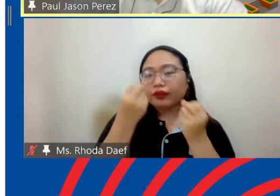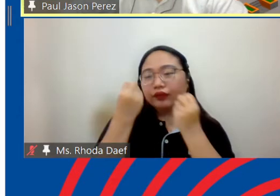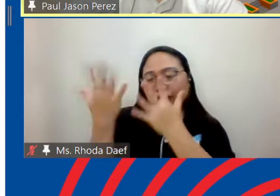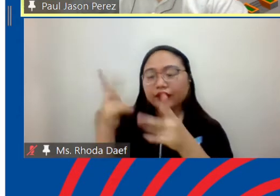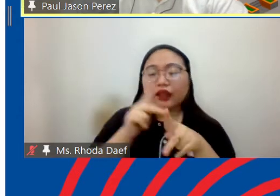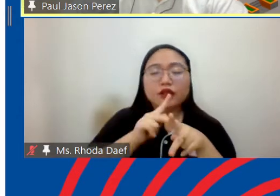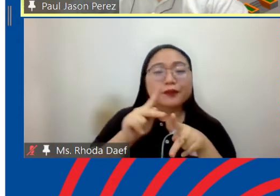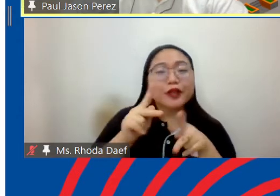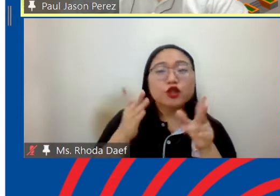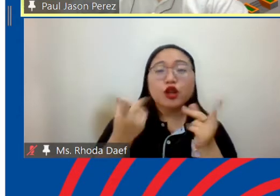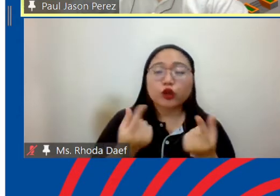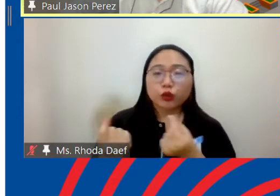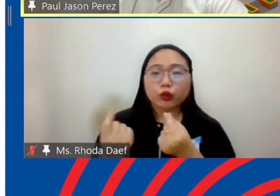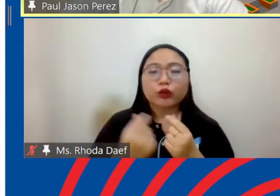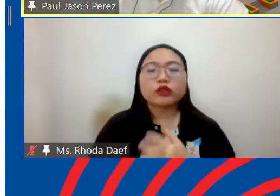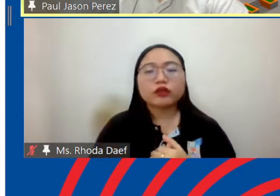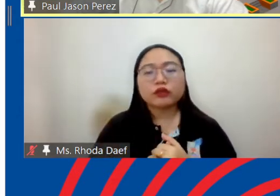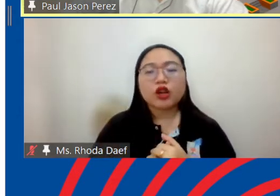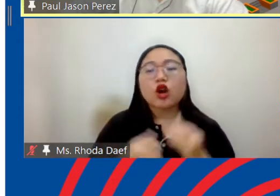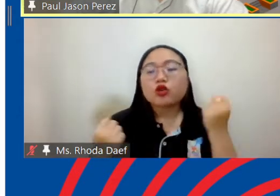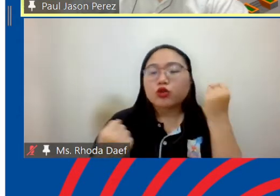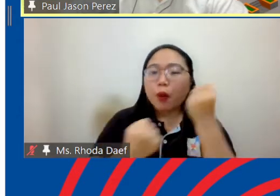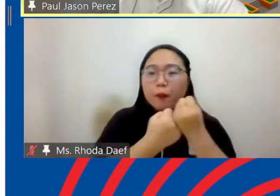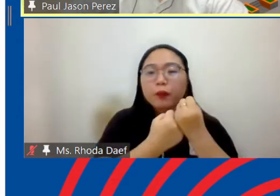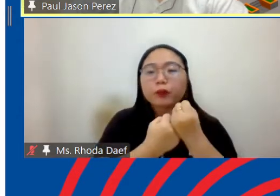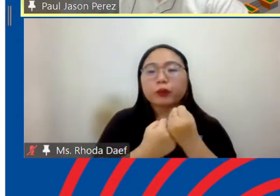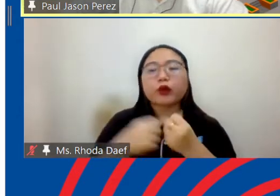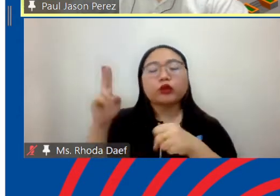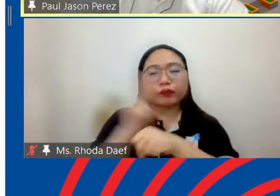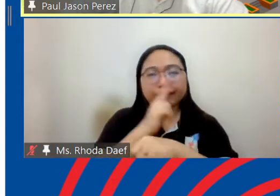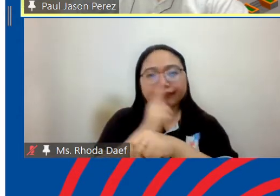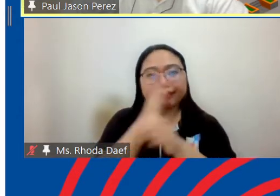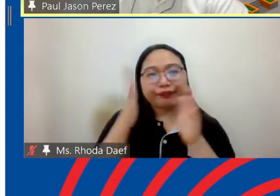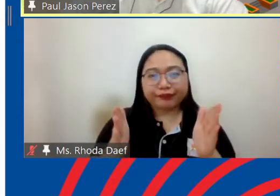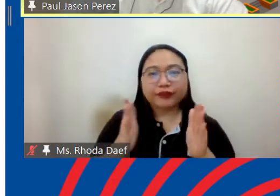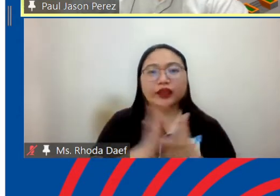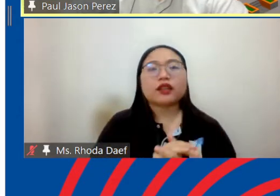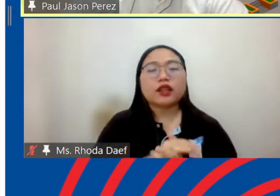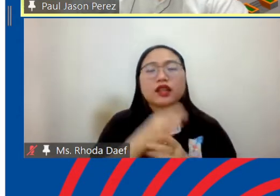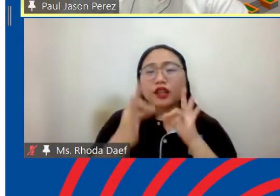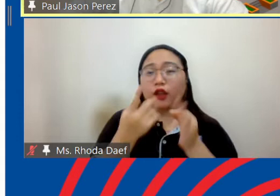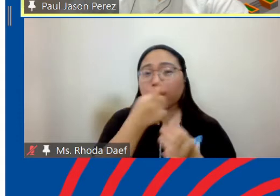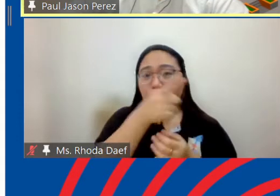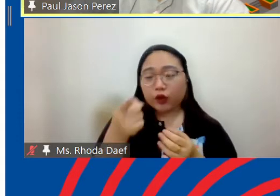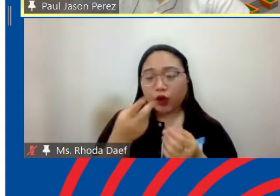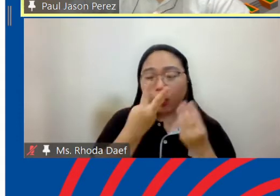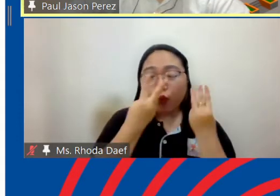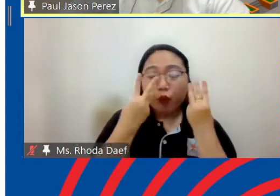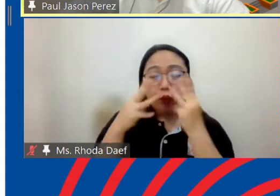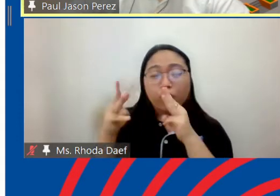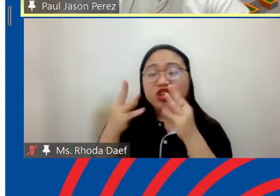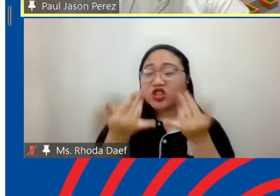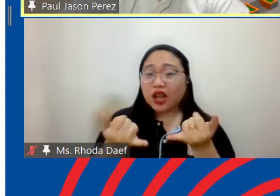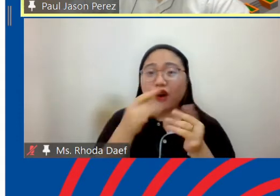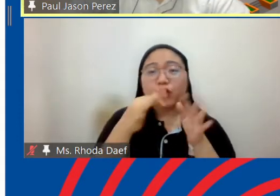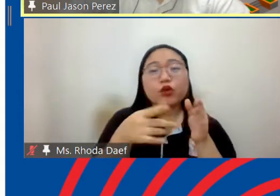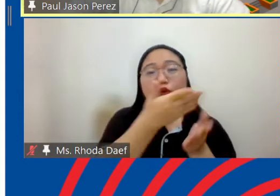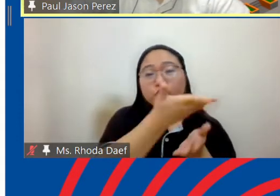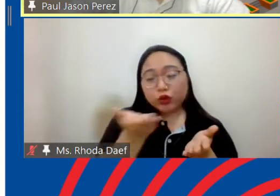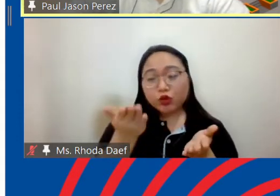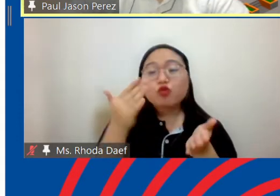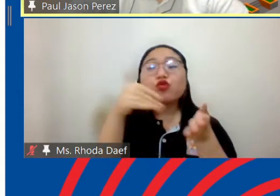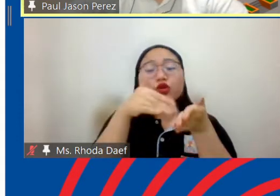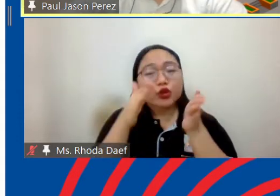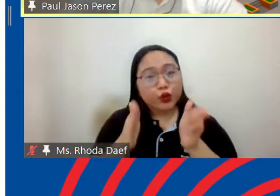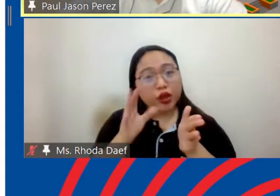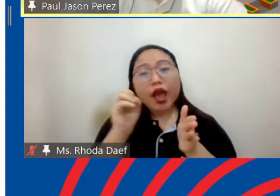do to support our users? And if you're watching right now and you are a student or you're a